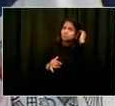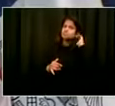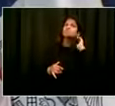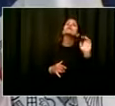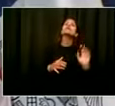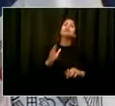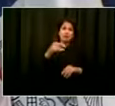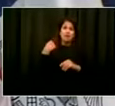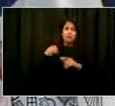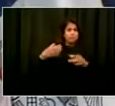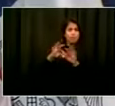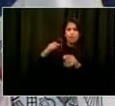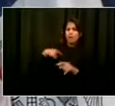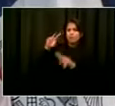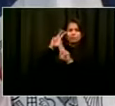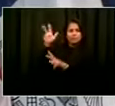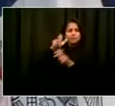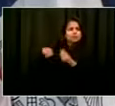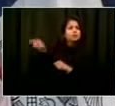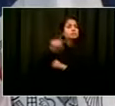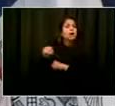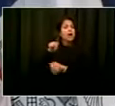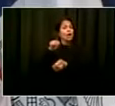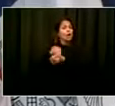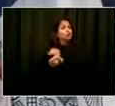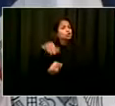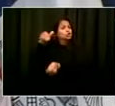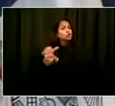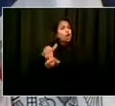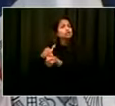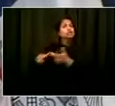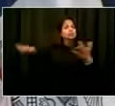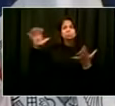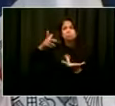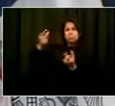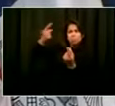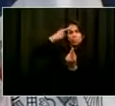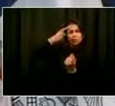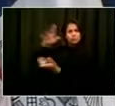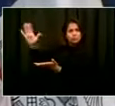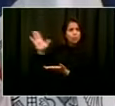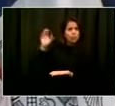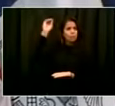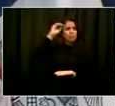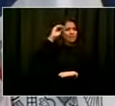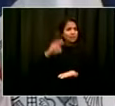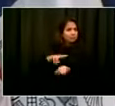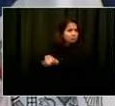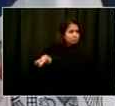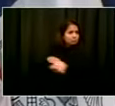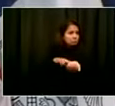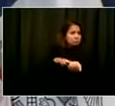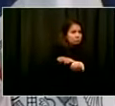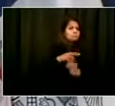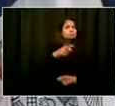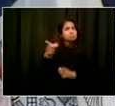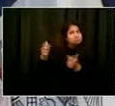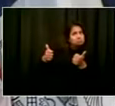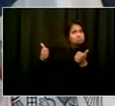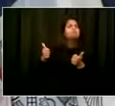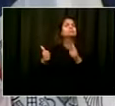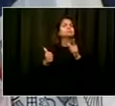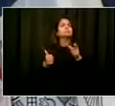to a congregate setting. And none of the things that have been talked about in recent weeks have to do with those congregate settings. Those are a whole different topic that we have not addressed